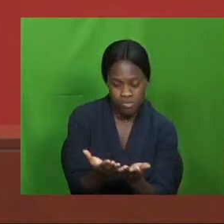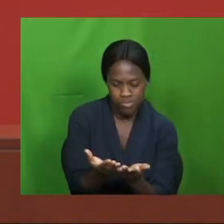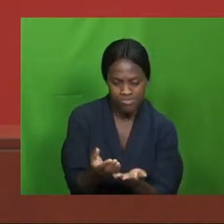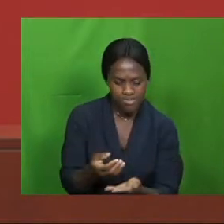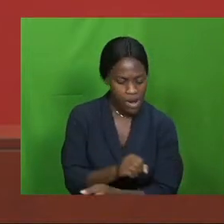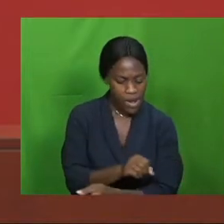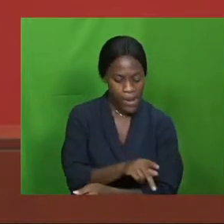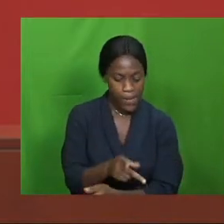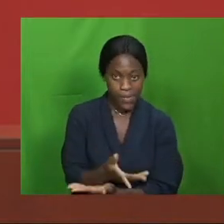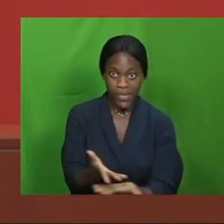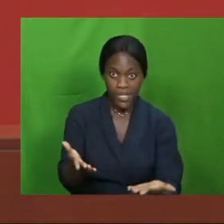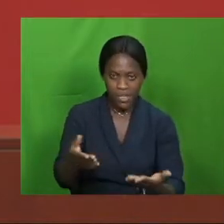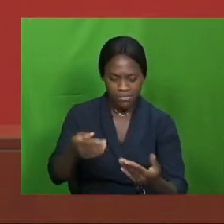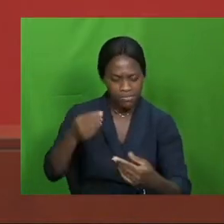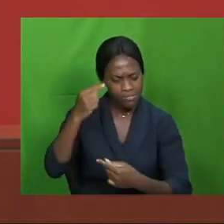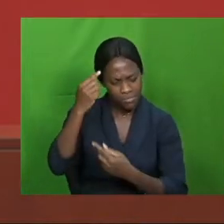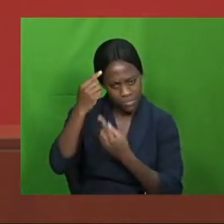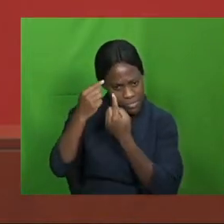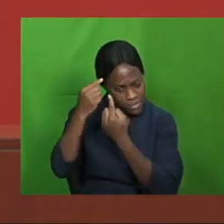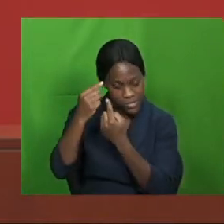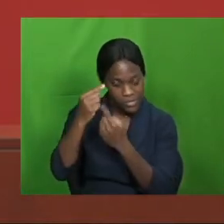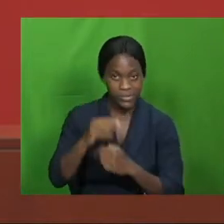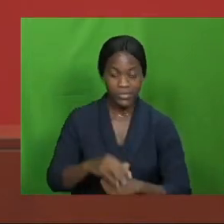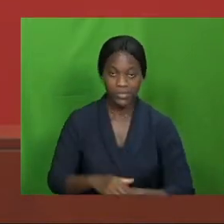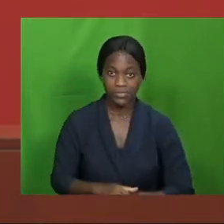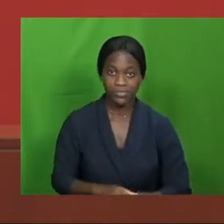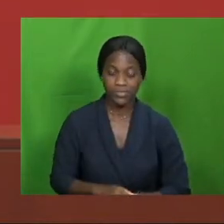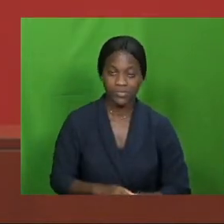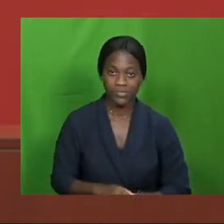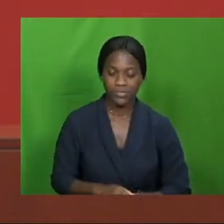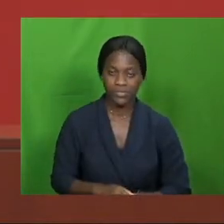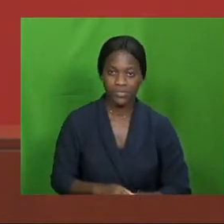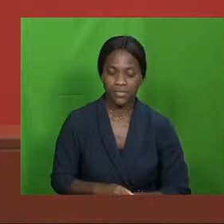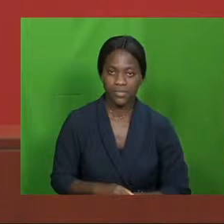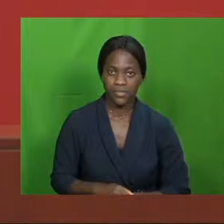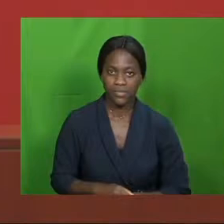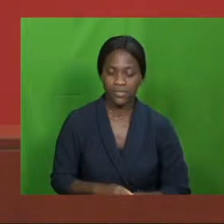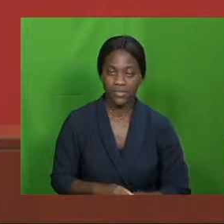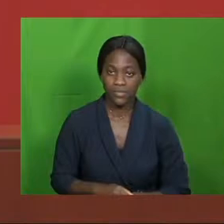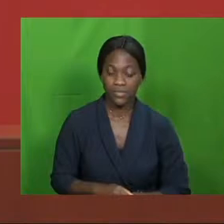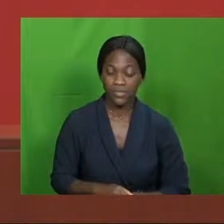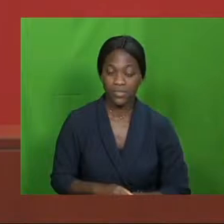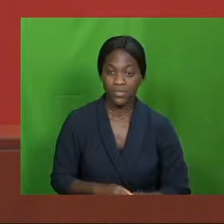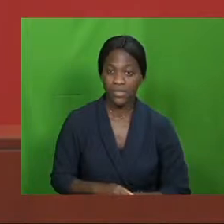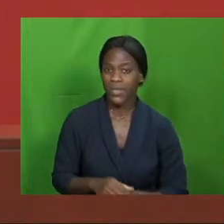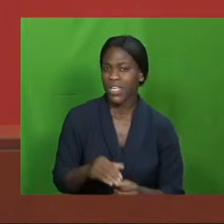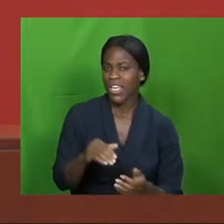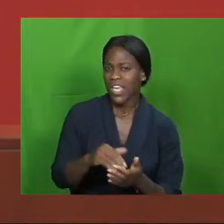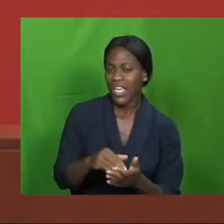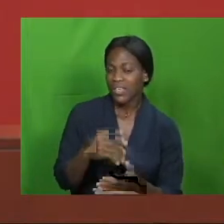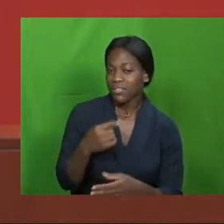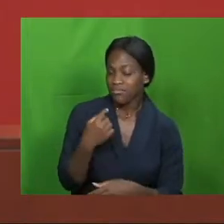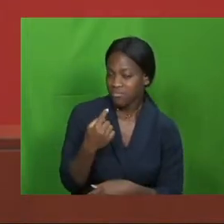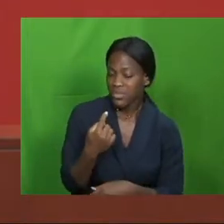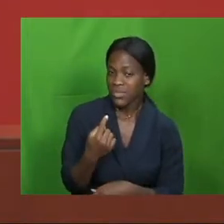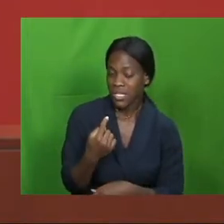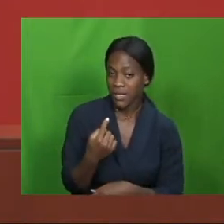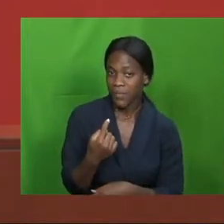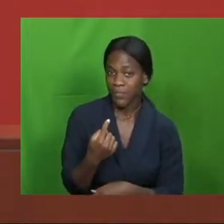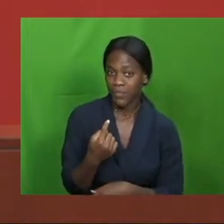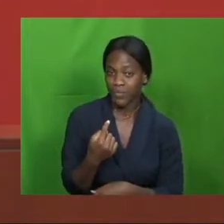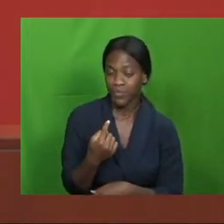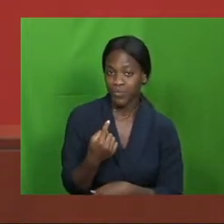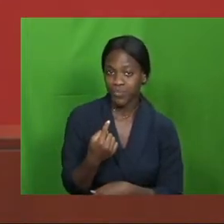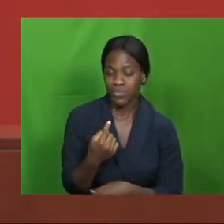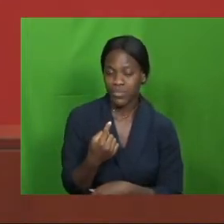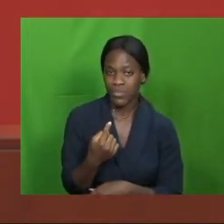consideration by the House. He stated further that there were precedents on this matter and